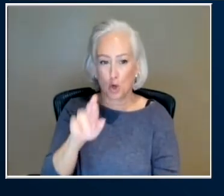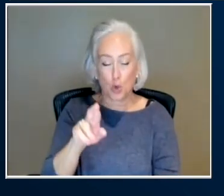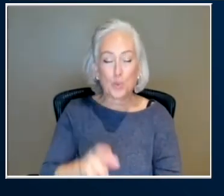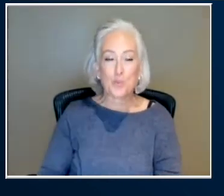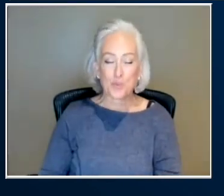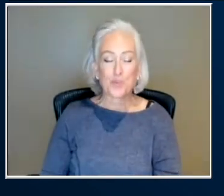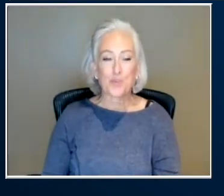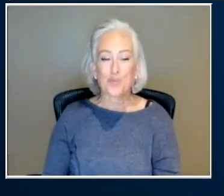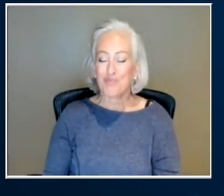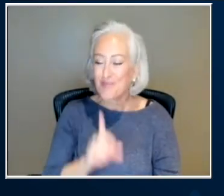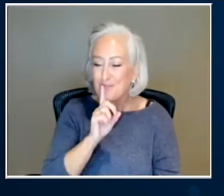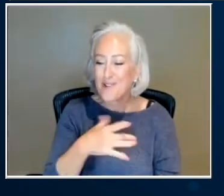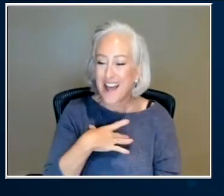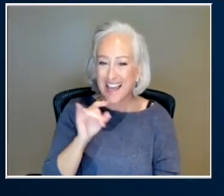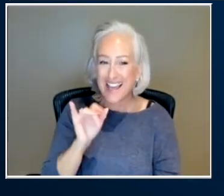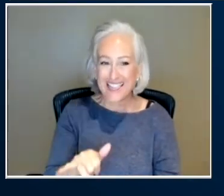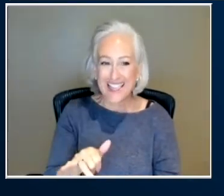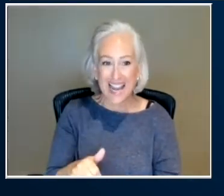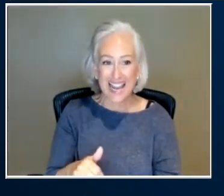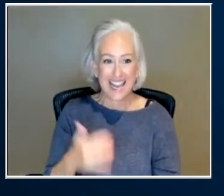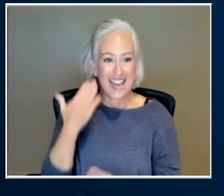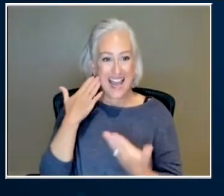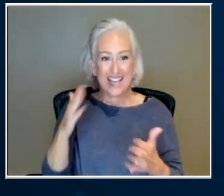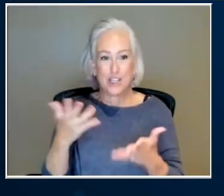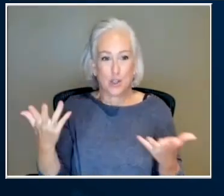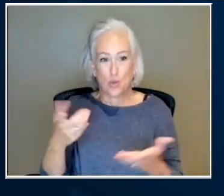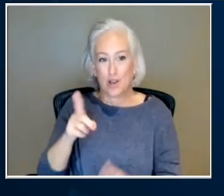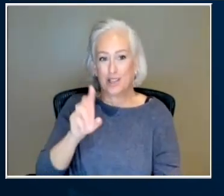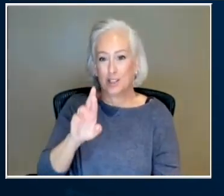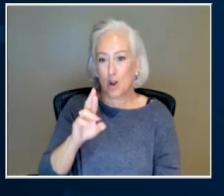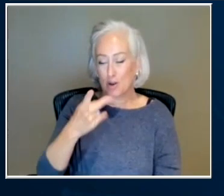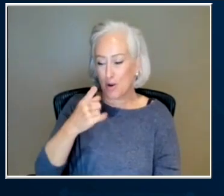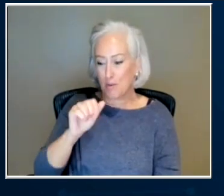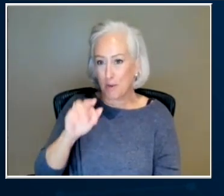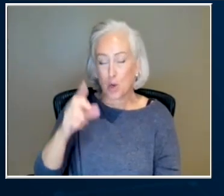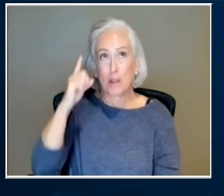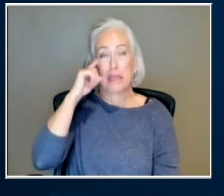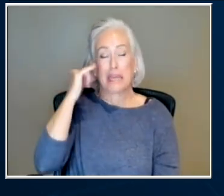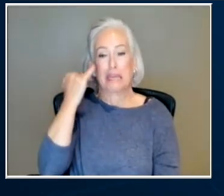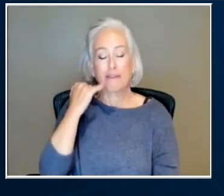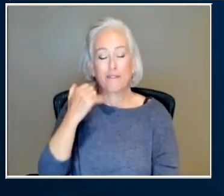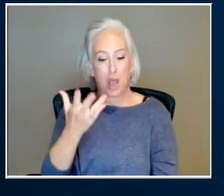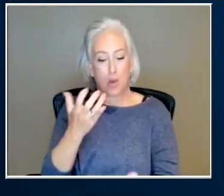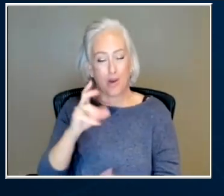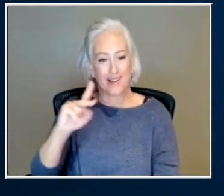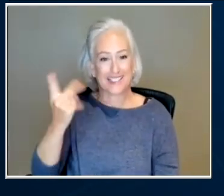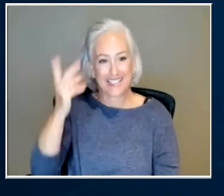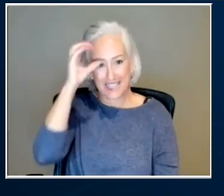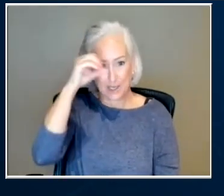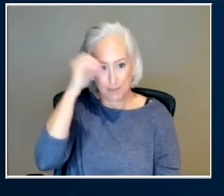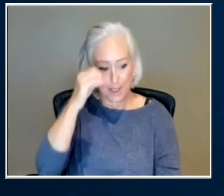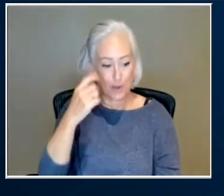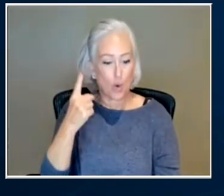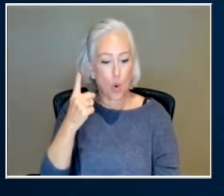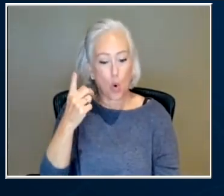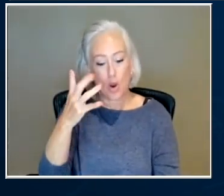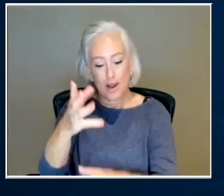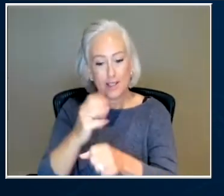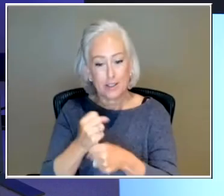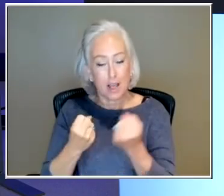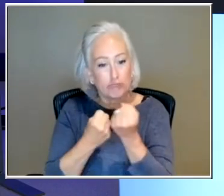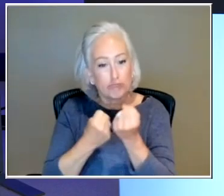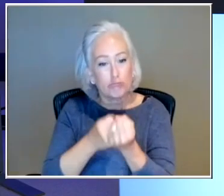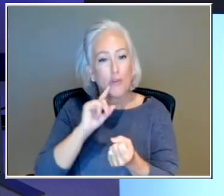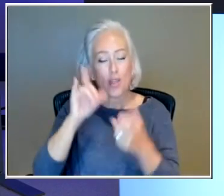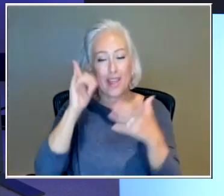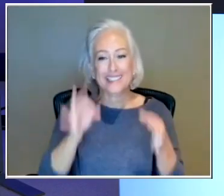like what you said, Gary. You're like, I didn't know what Dr. Parker would think with me kind of maybe questioning him or wanting somebody else to kind of back him up. So Dr.